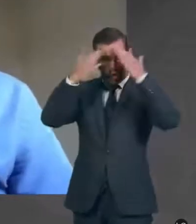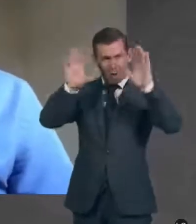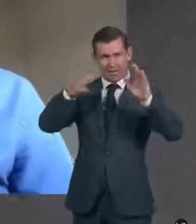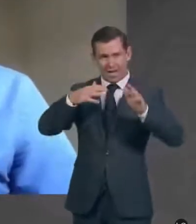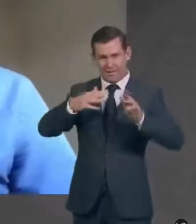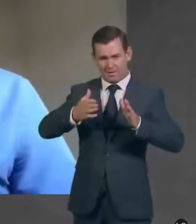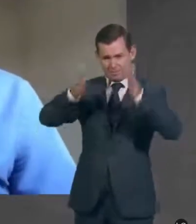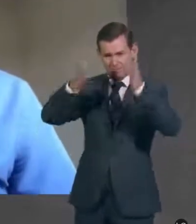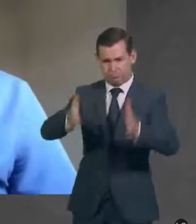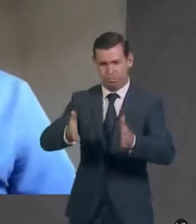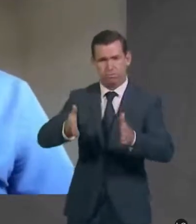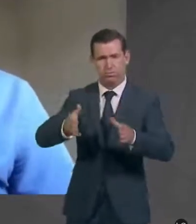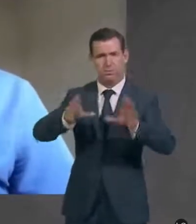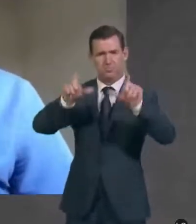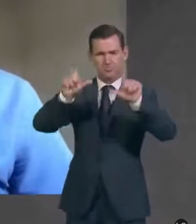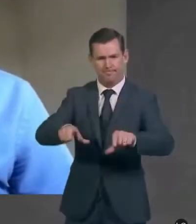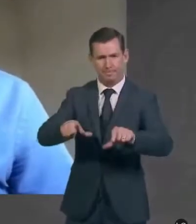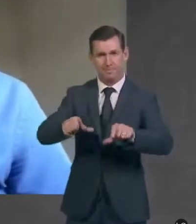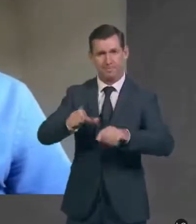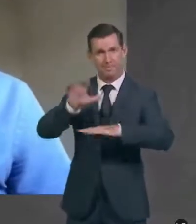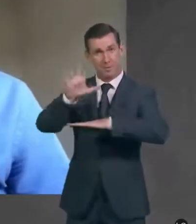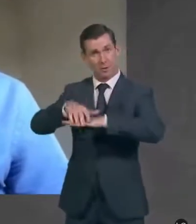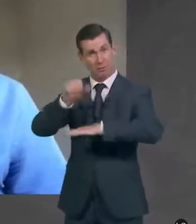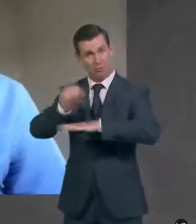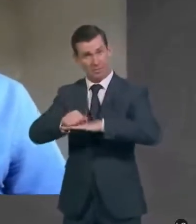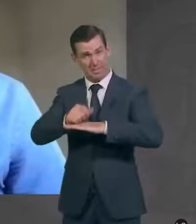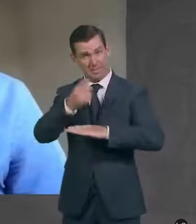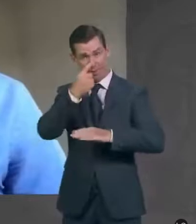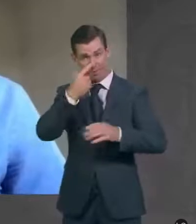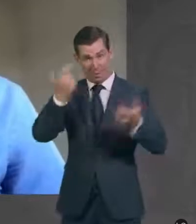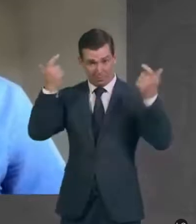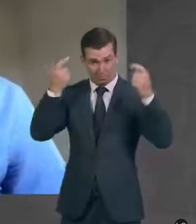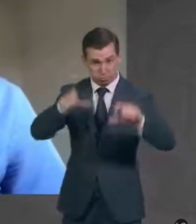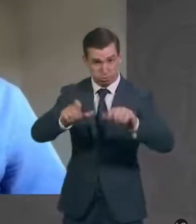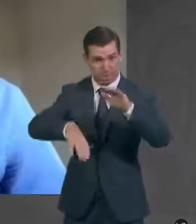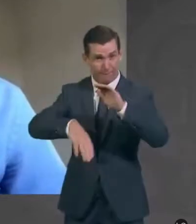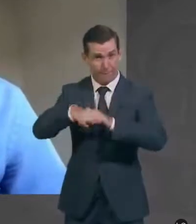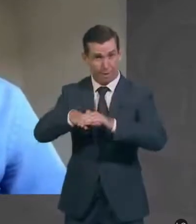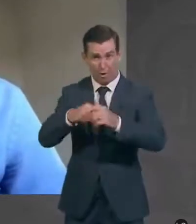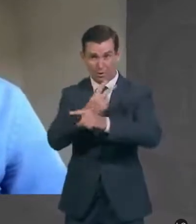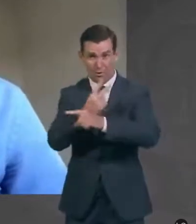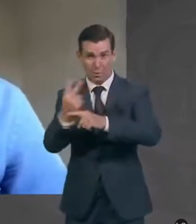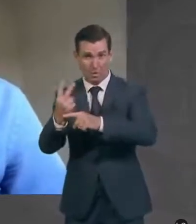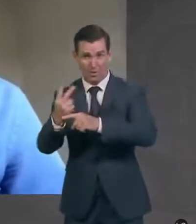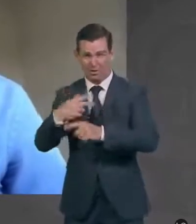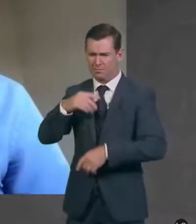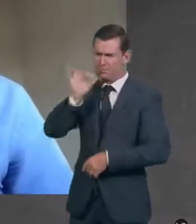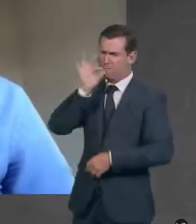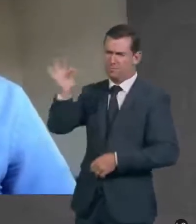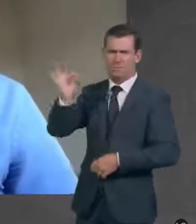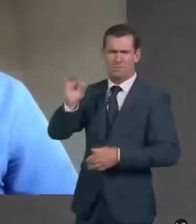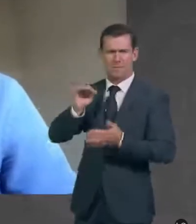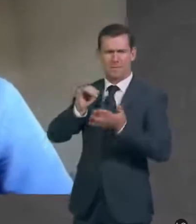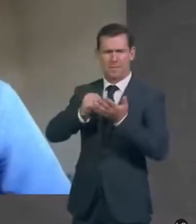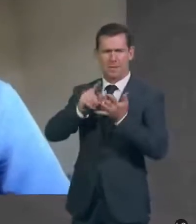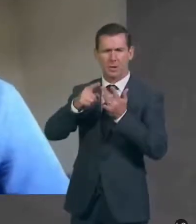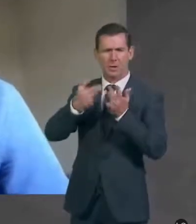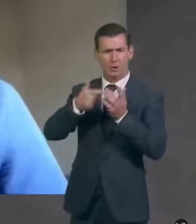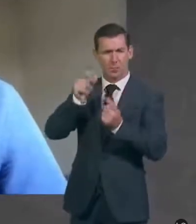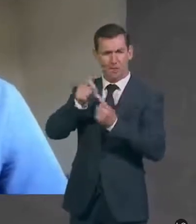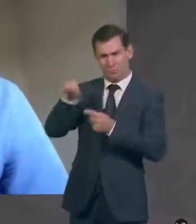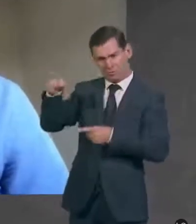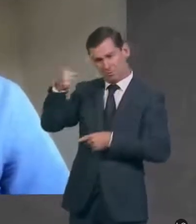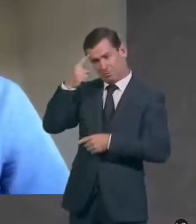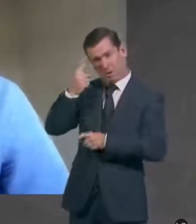circuit breaker? Sir Patrick, would it still be effective to do a circuit breaker over half term? And I've got to ask, Prime Minister,